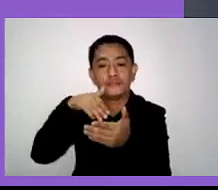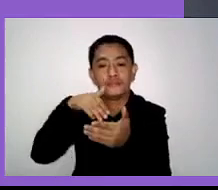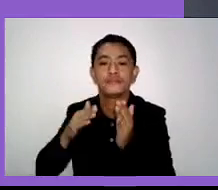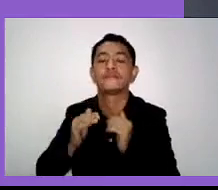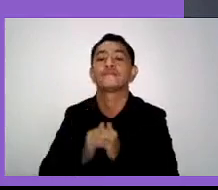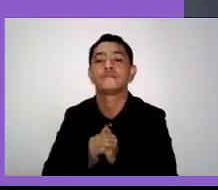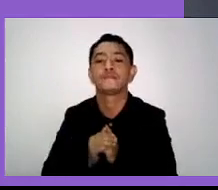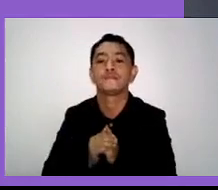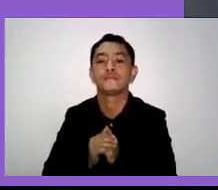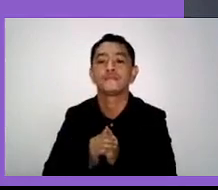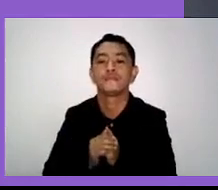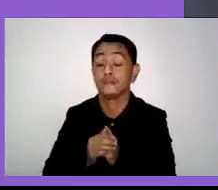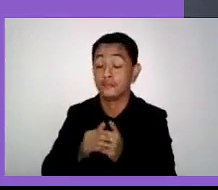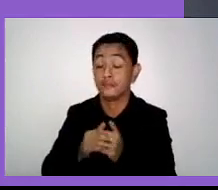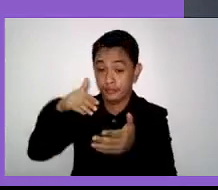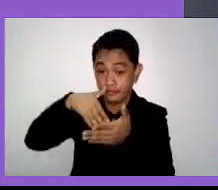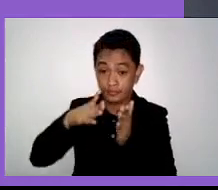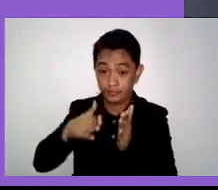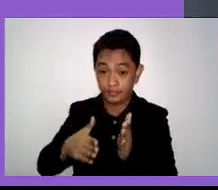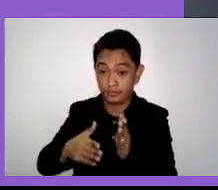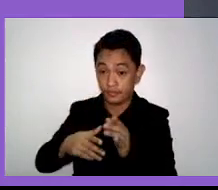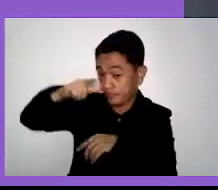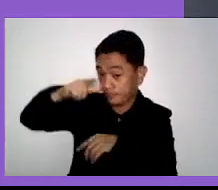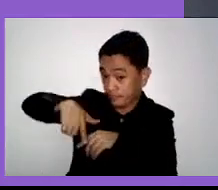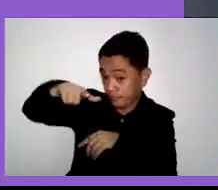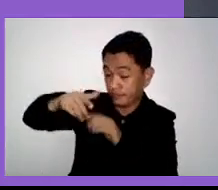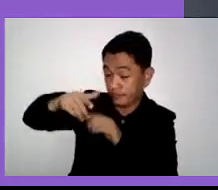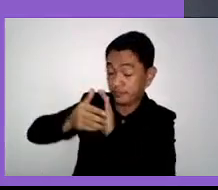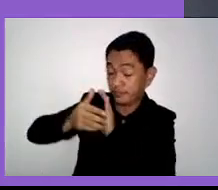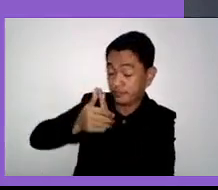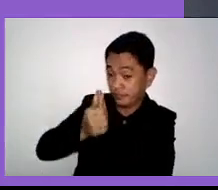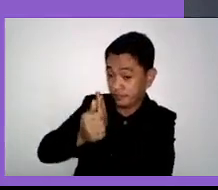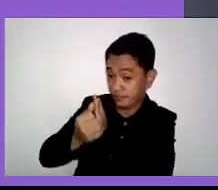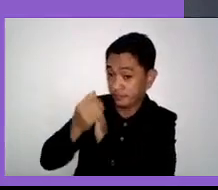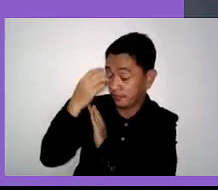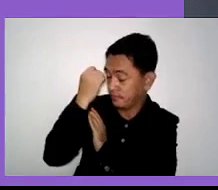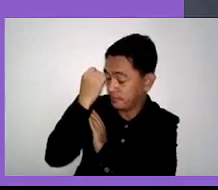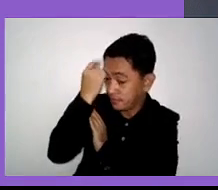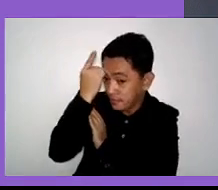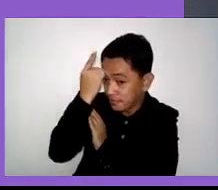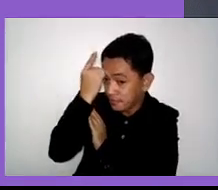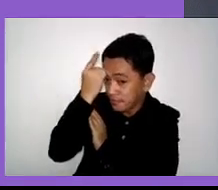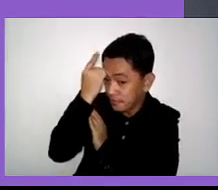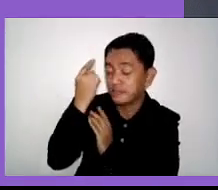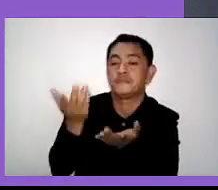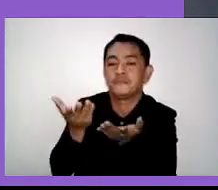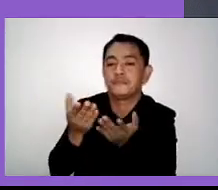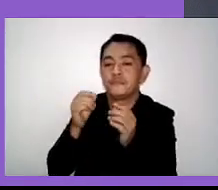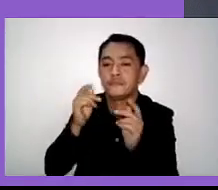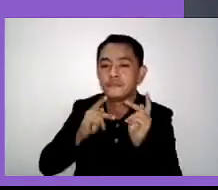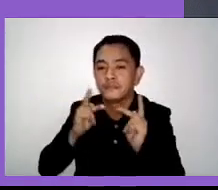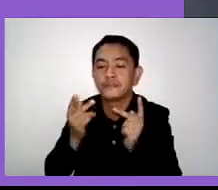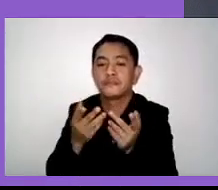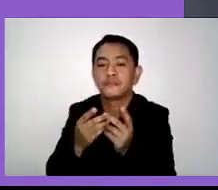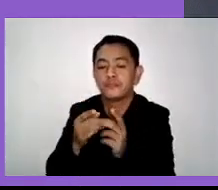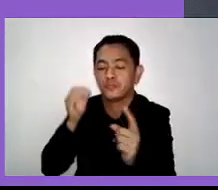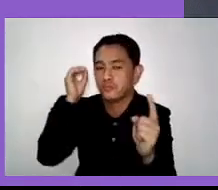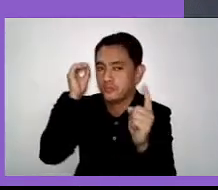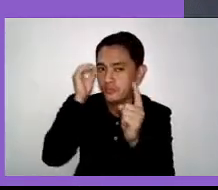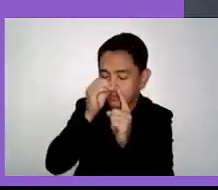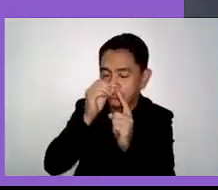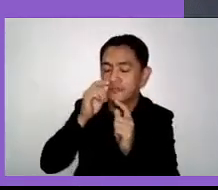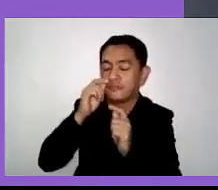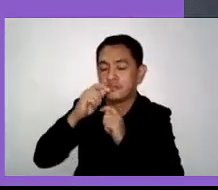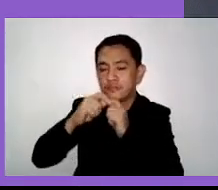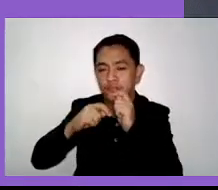Learners with delayed skills in comprehension commonly perform better in tasks with objective type tests. As seen in